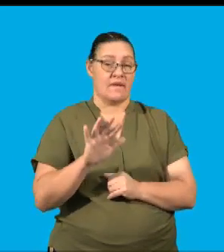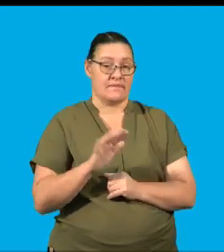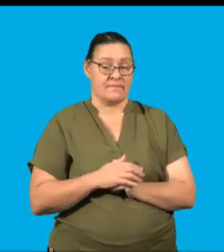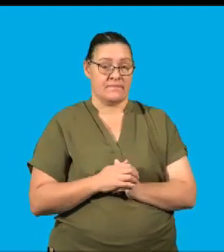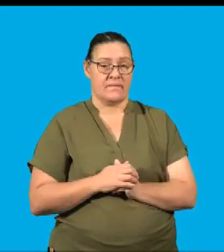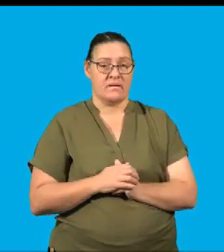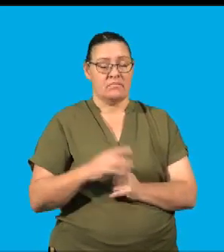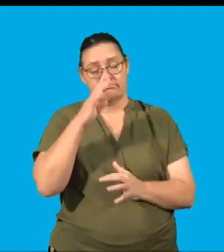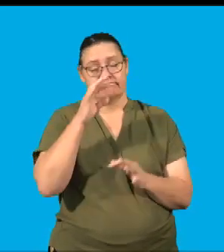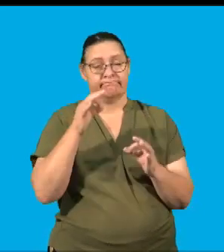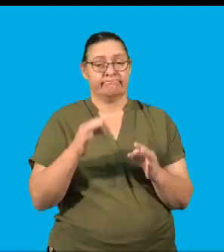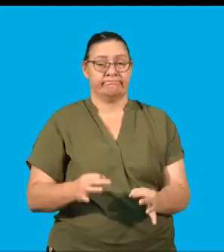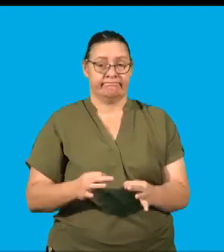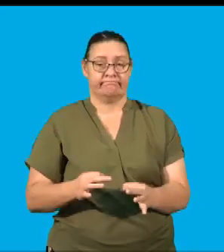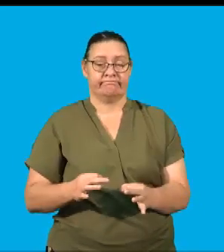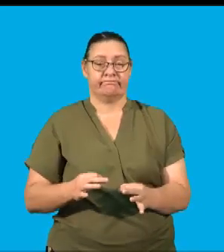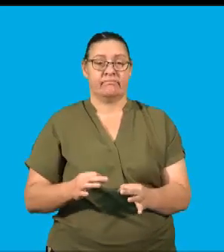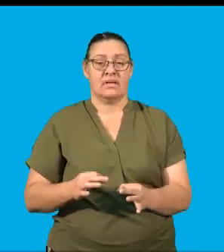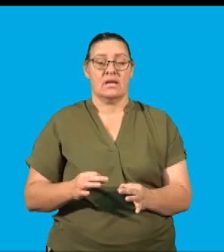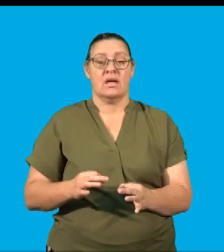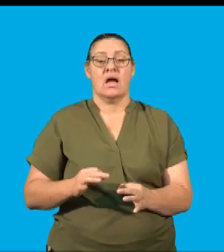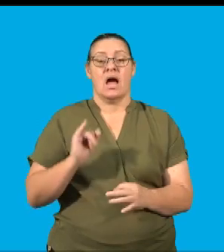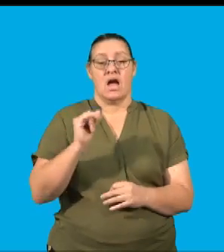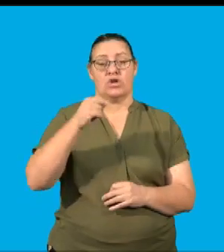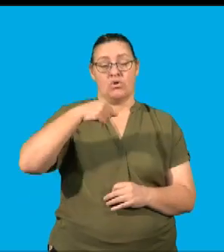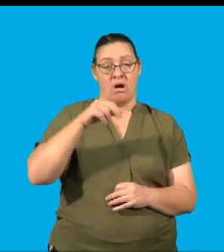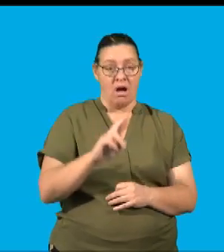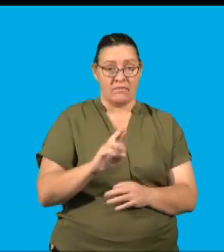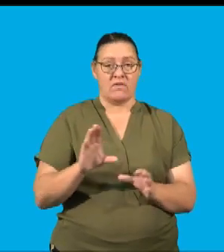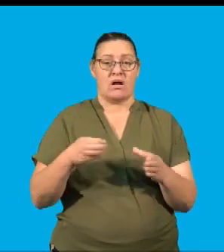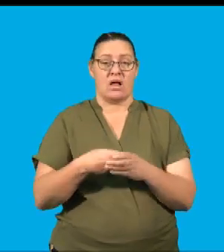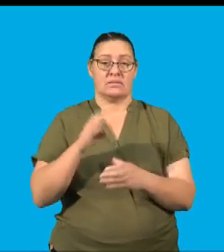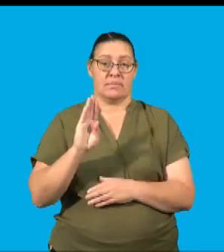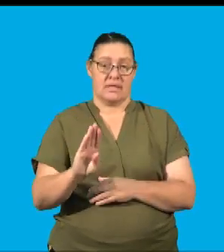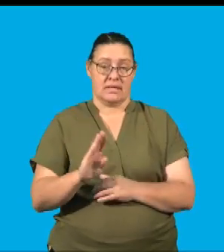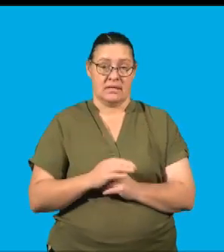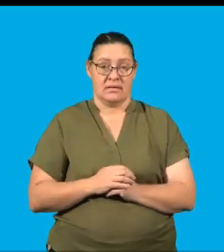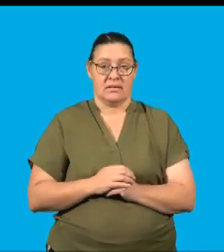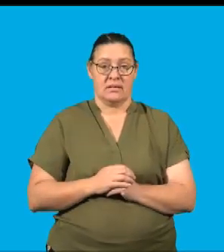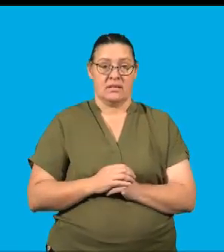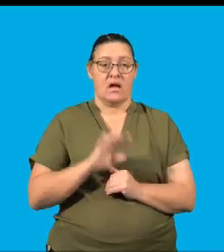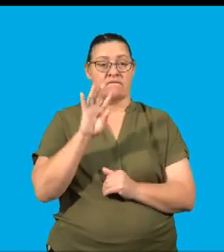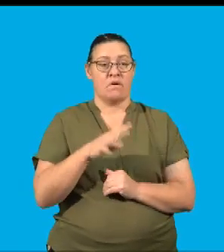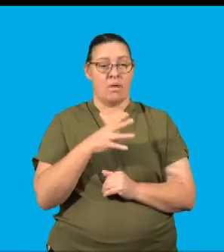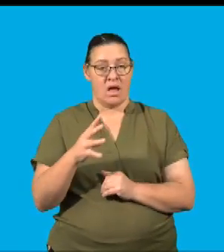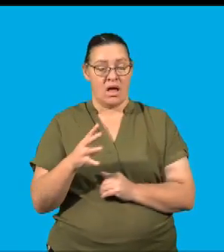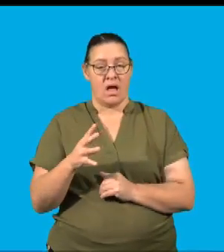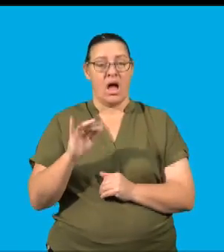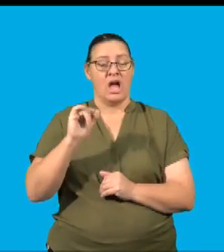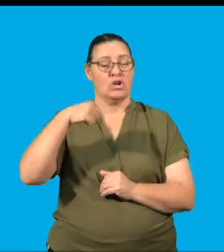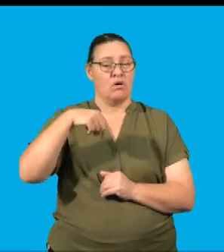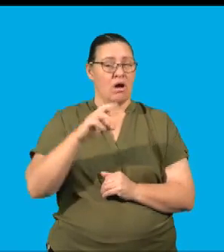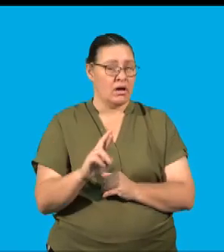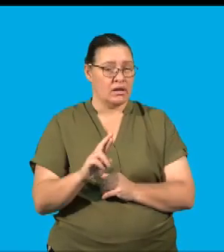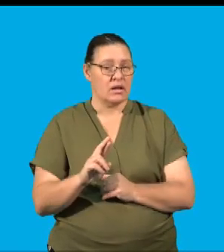3.5, determine the interquartile range for class B. What is the formula again for